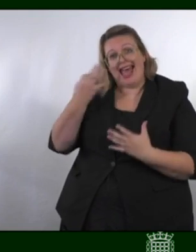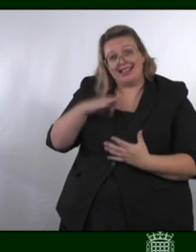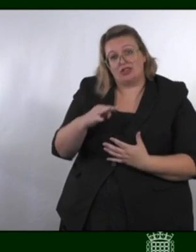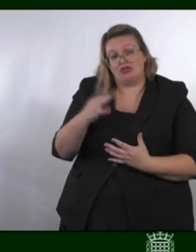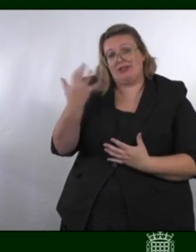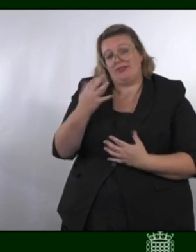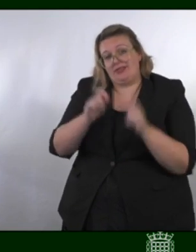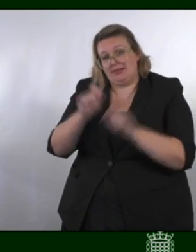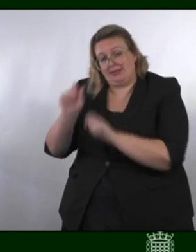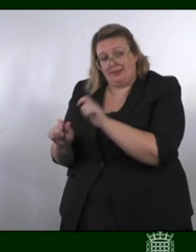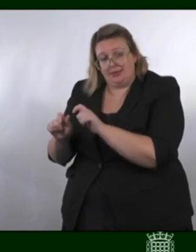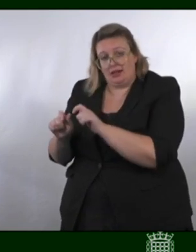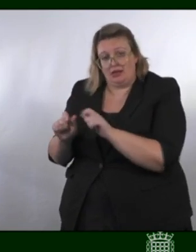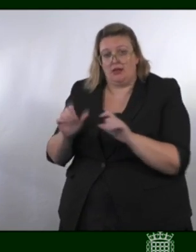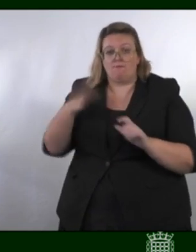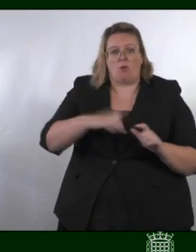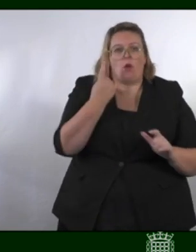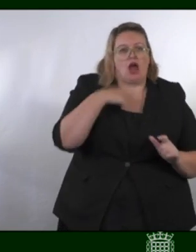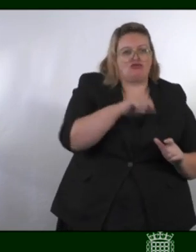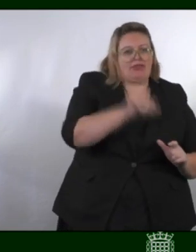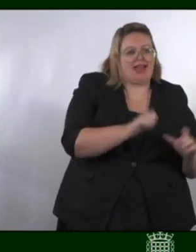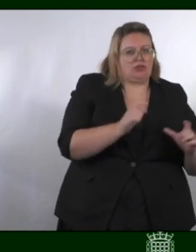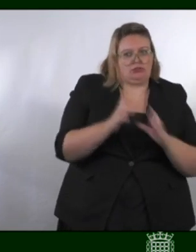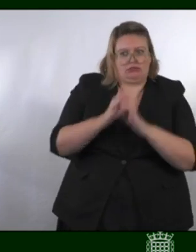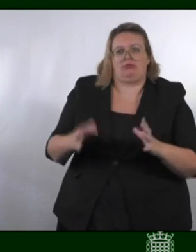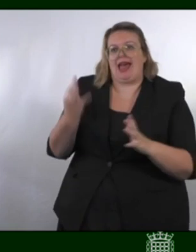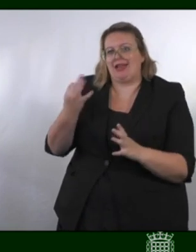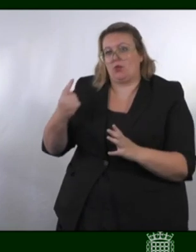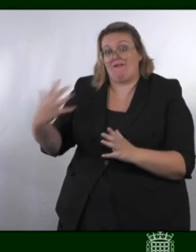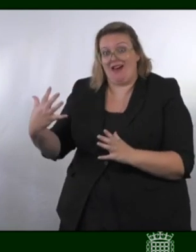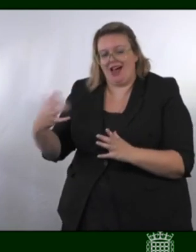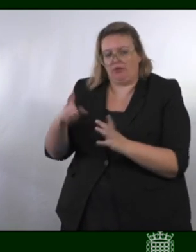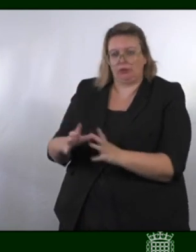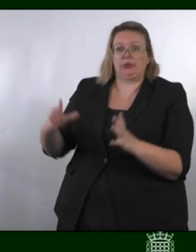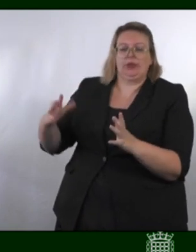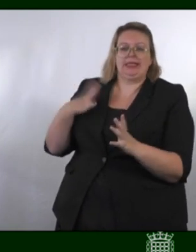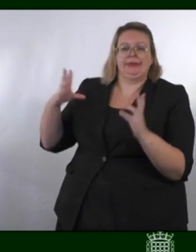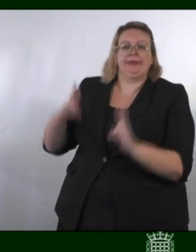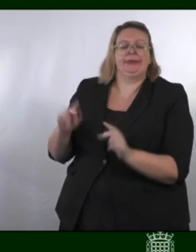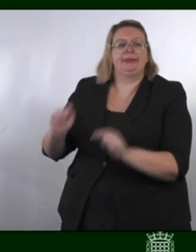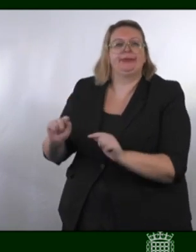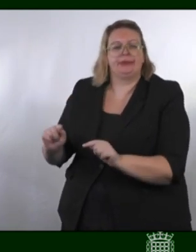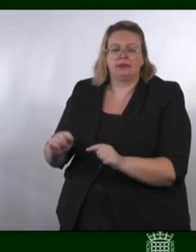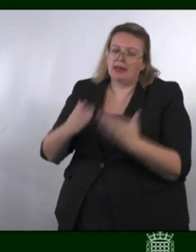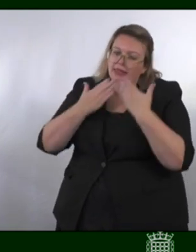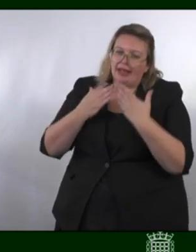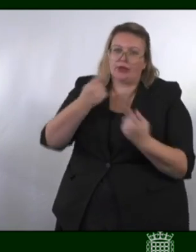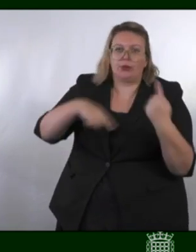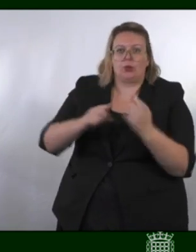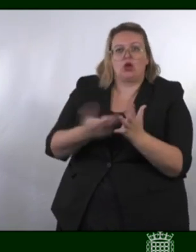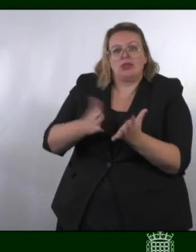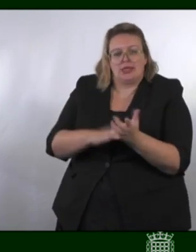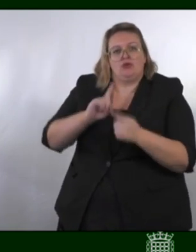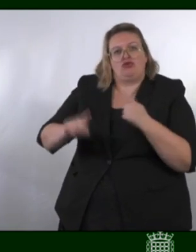815 per 100,000, and we must get that down. And I thank the people of Nottingham for what they're doing to get it